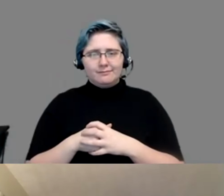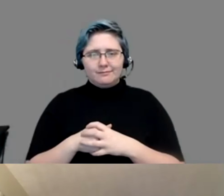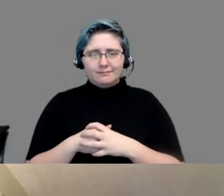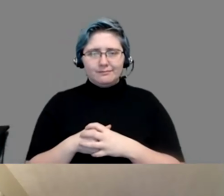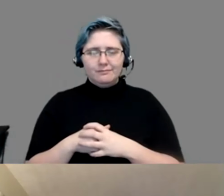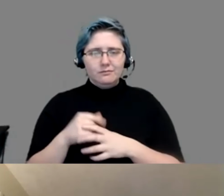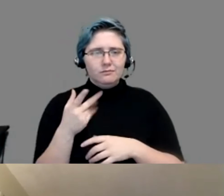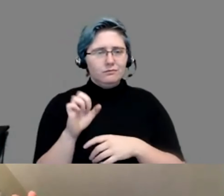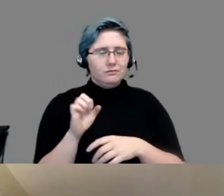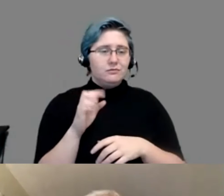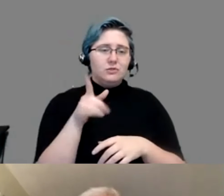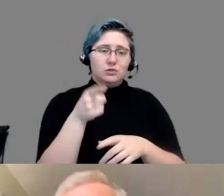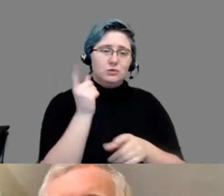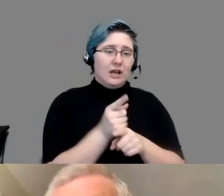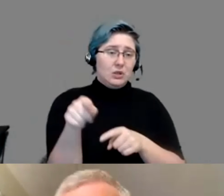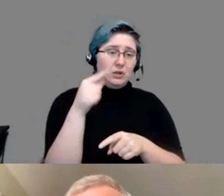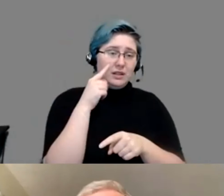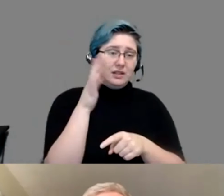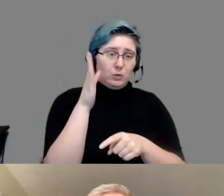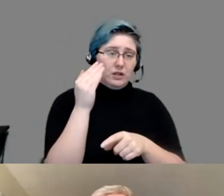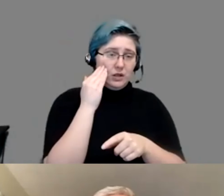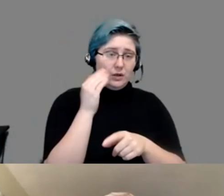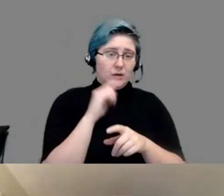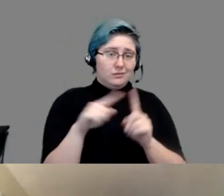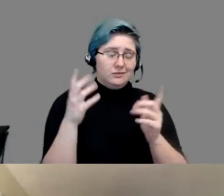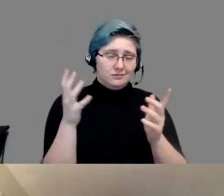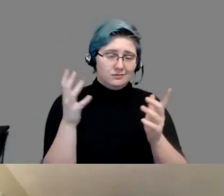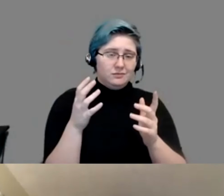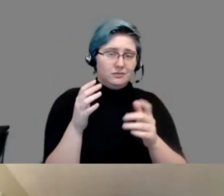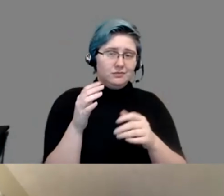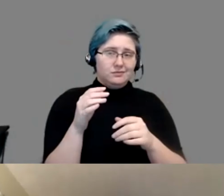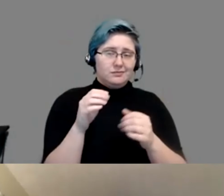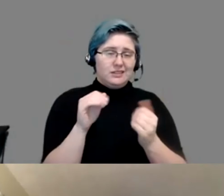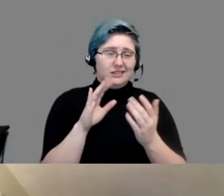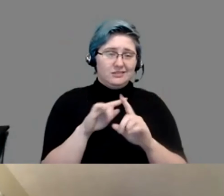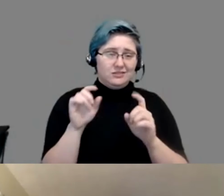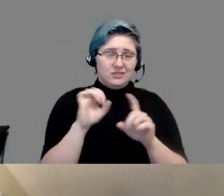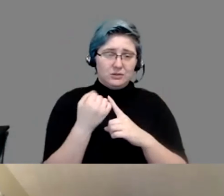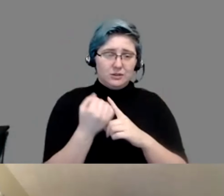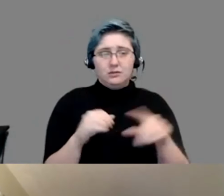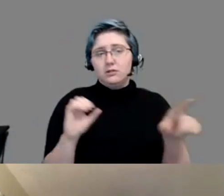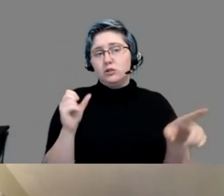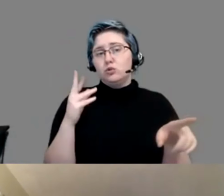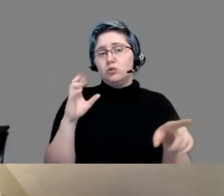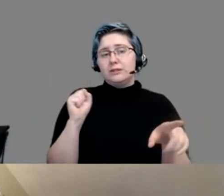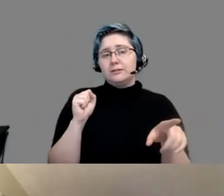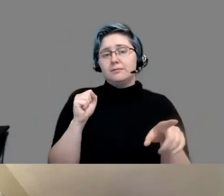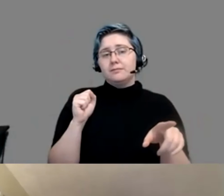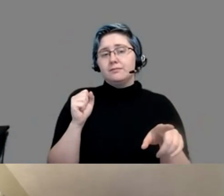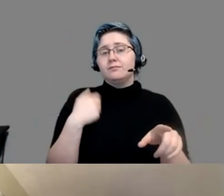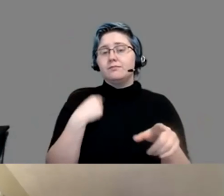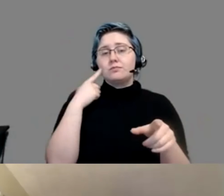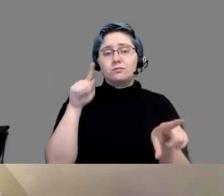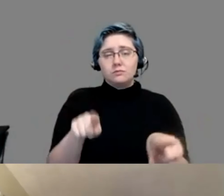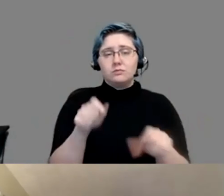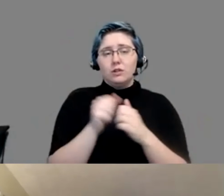Yeah, and you would think they would, but I'm sure you have But- those situations. Go ahead, Chris. But I agree